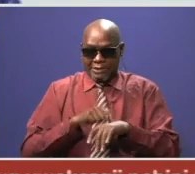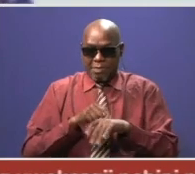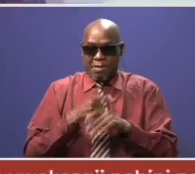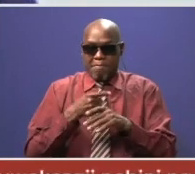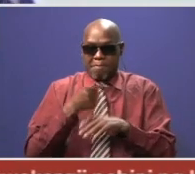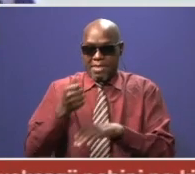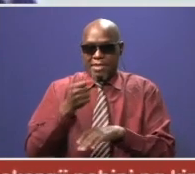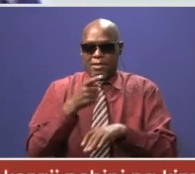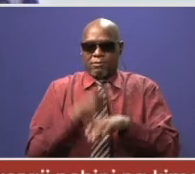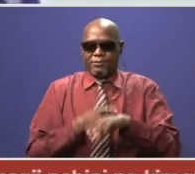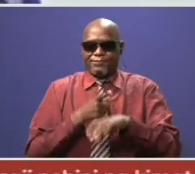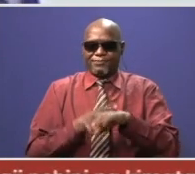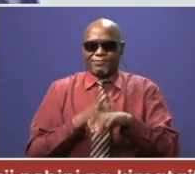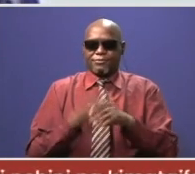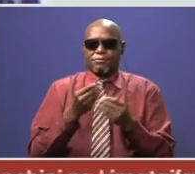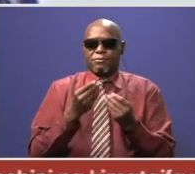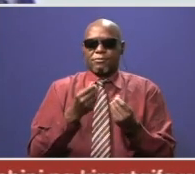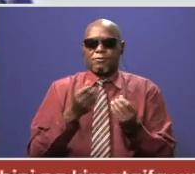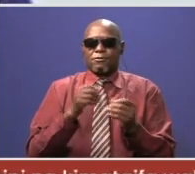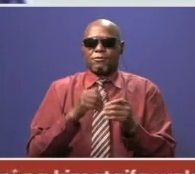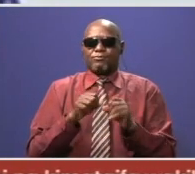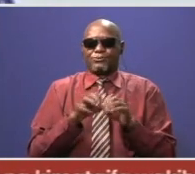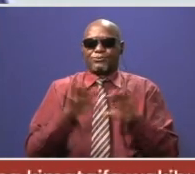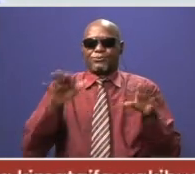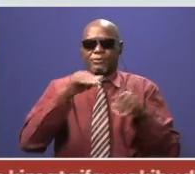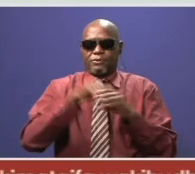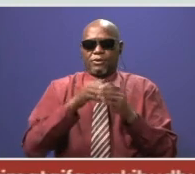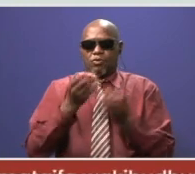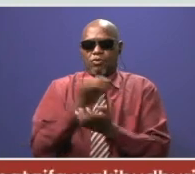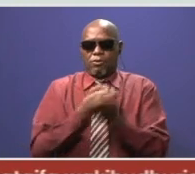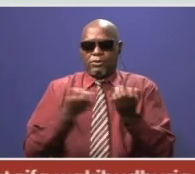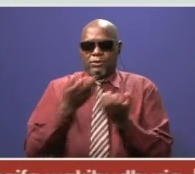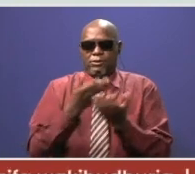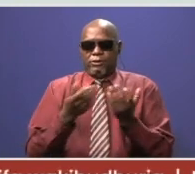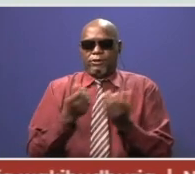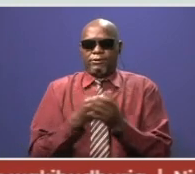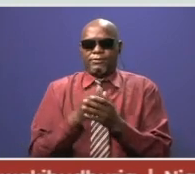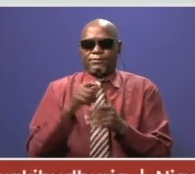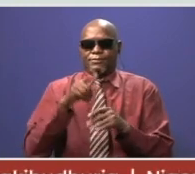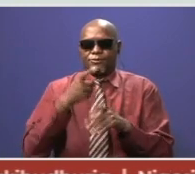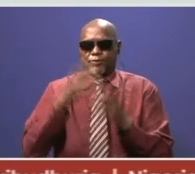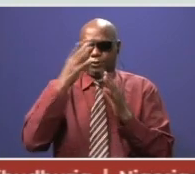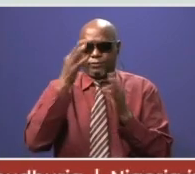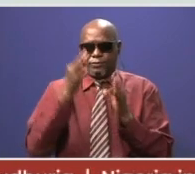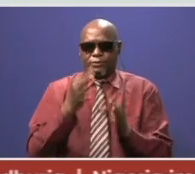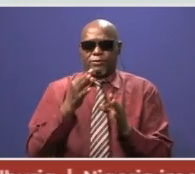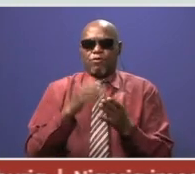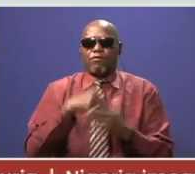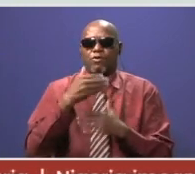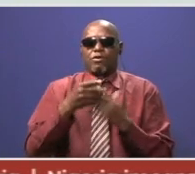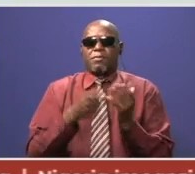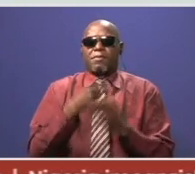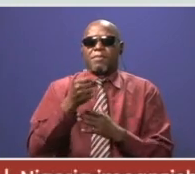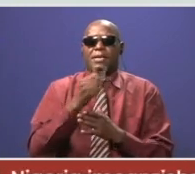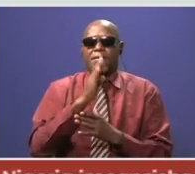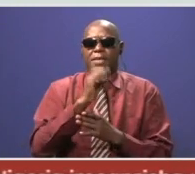money circulates back in the economy. And Your Excellency, in the Senate, we are considering the prompt payment bill, and